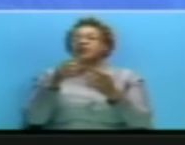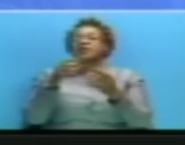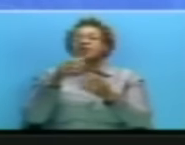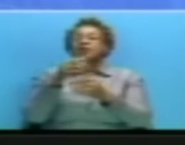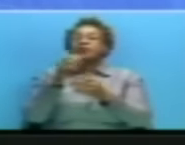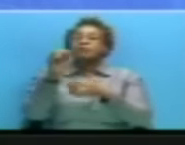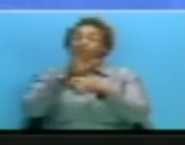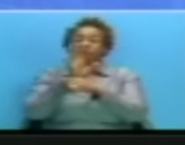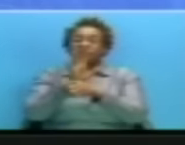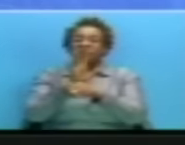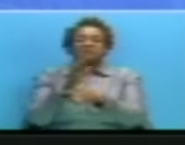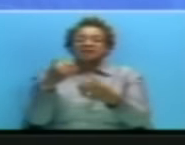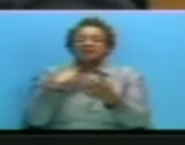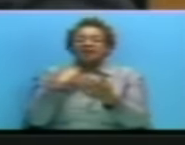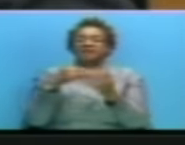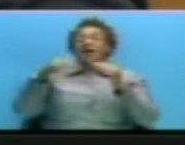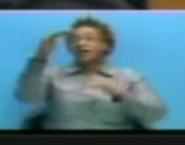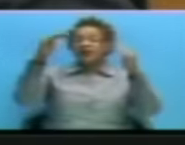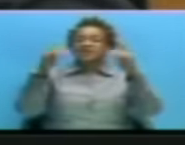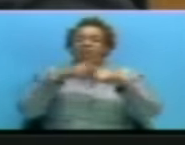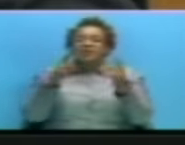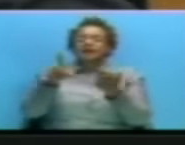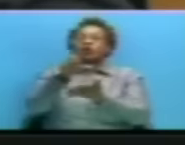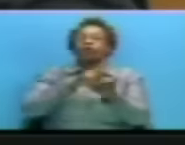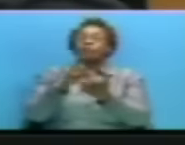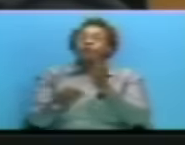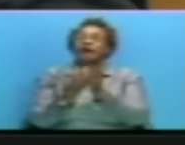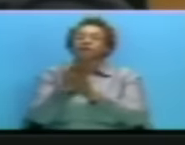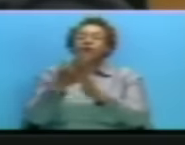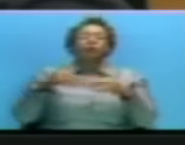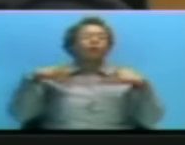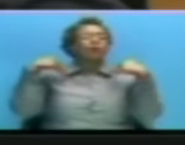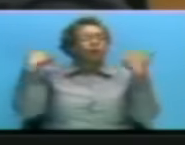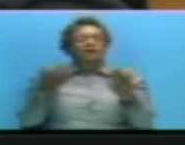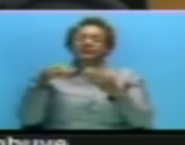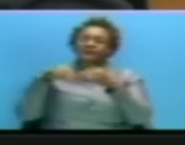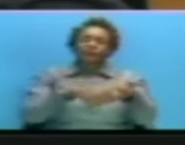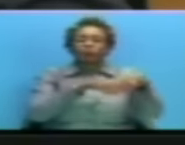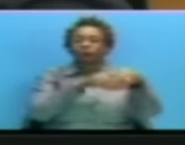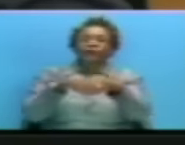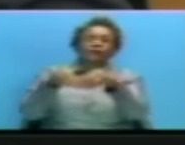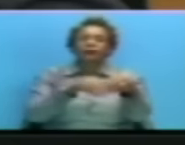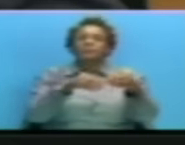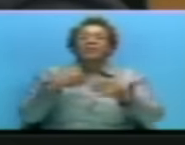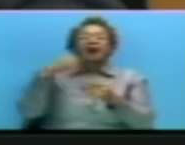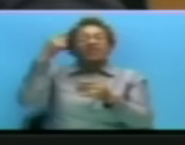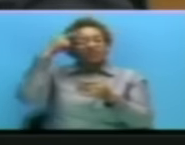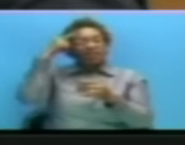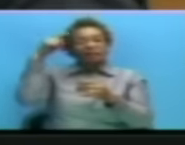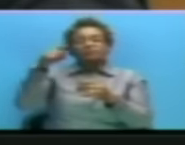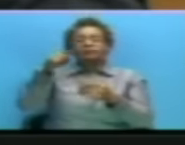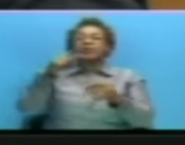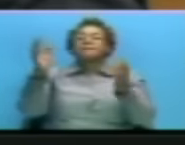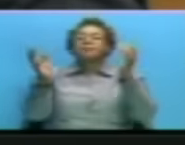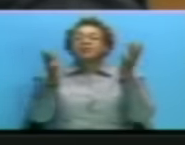of what we'd call adult content, but they're never banned. But if you look at local productions, you're always going after them. And I think you're going beyond your mandate because that was a